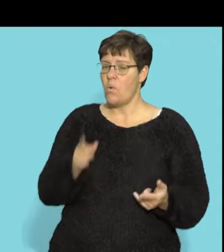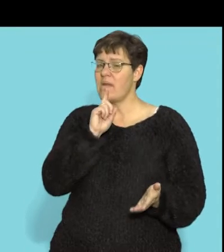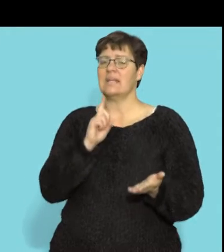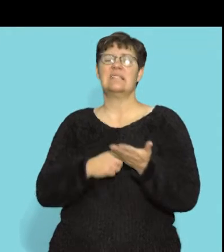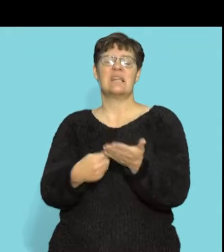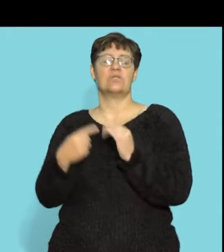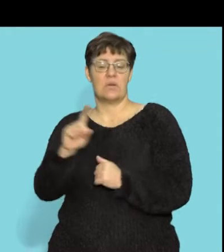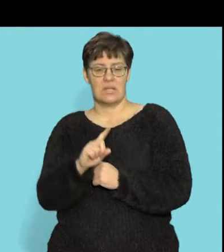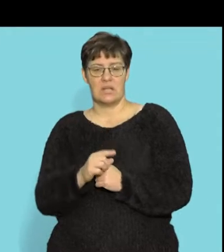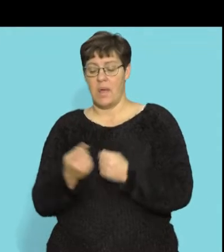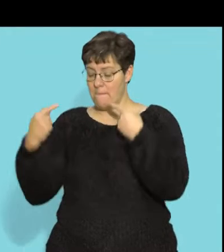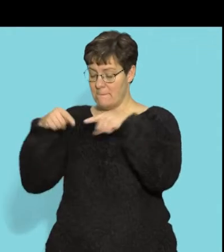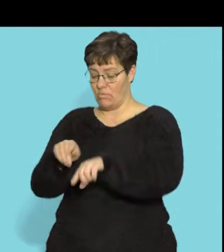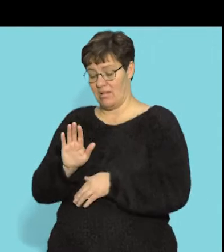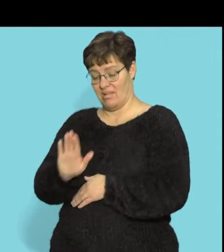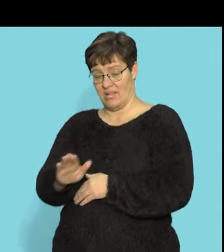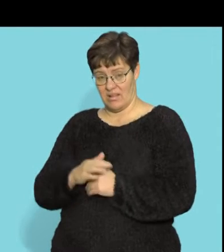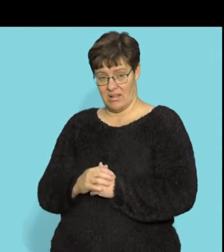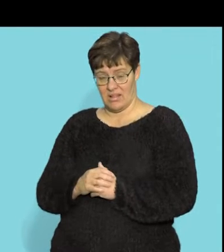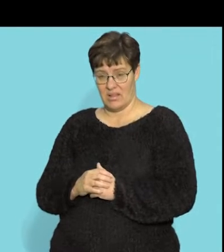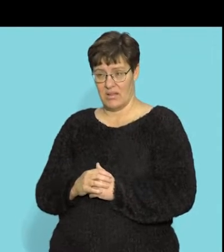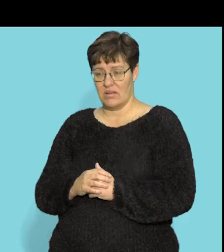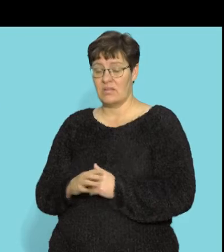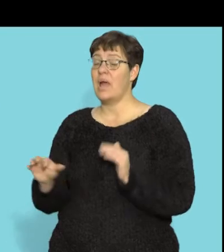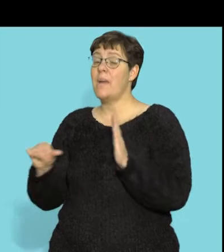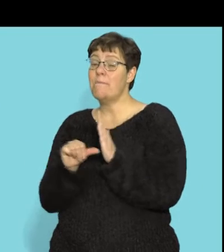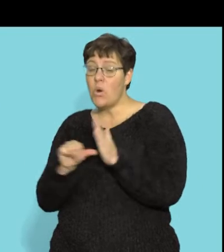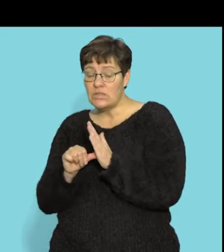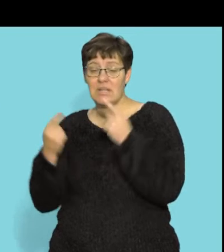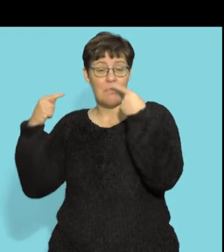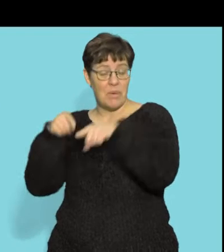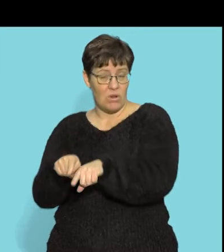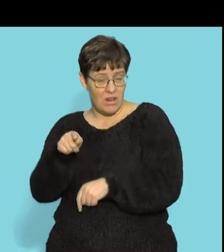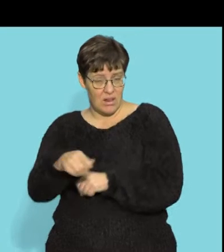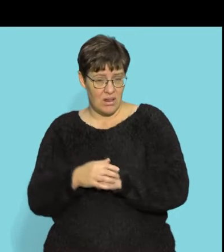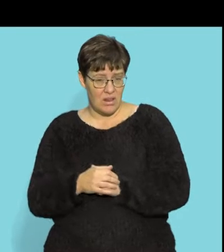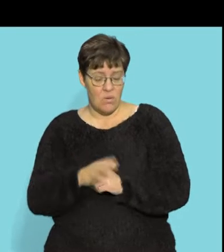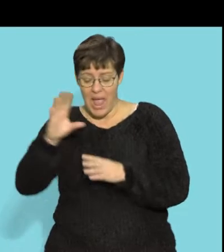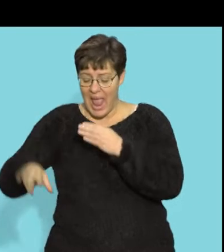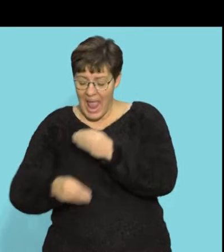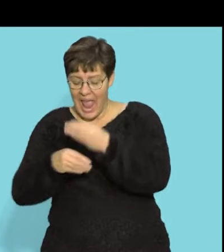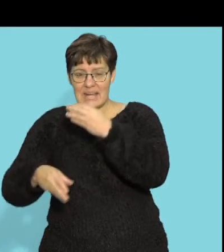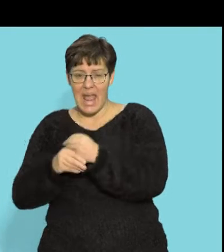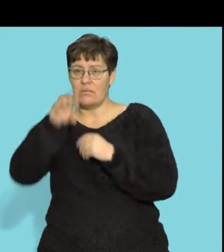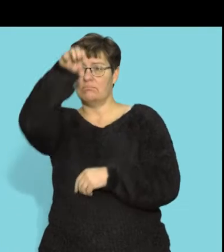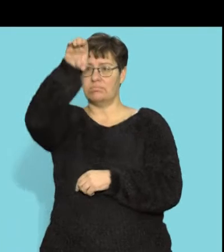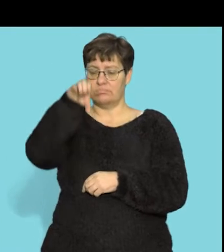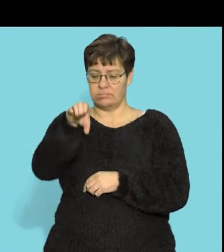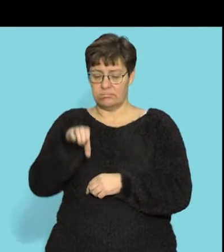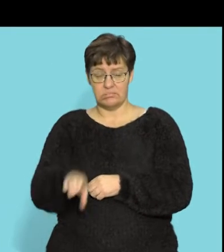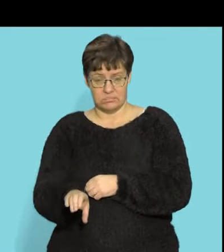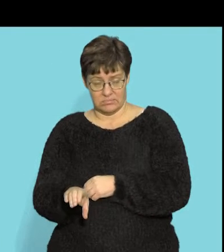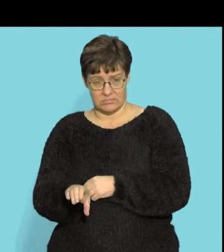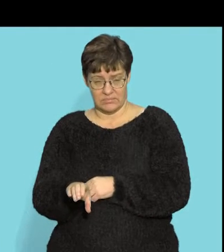can also talk about, you know, the parallel one, because in a parallel, what is very important is that as you add more resistors in